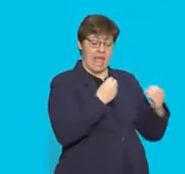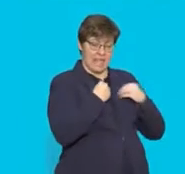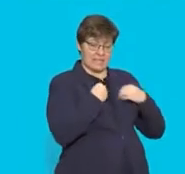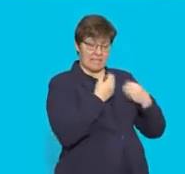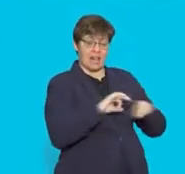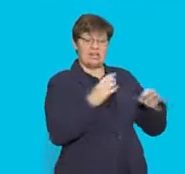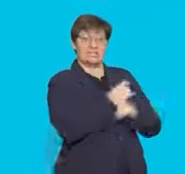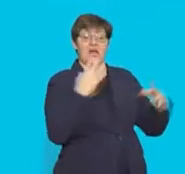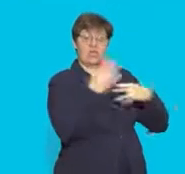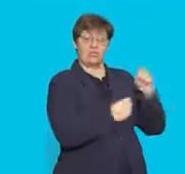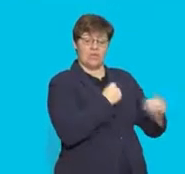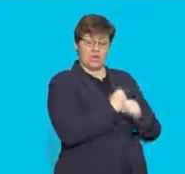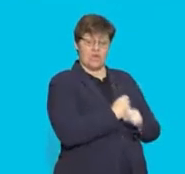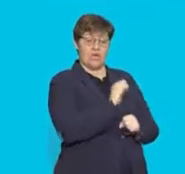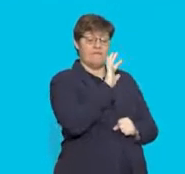beginning of the year,